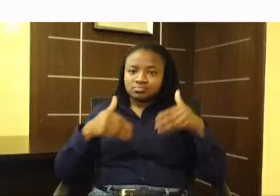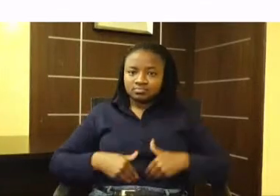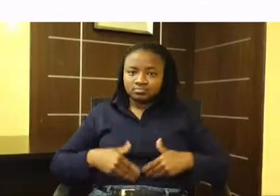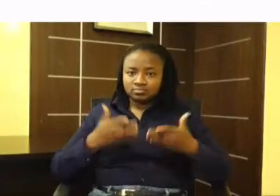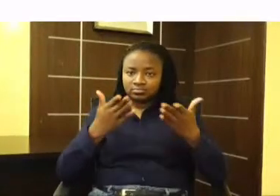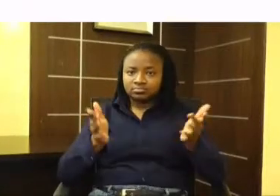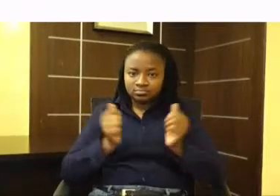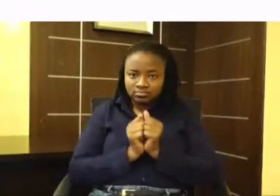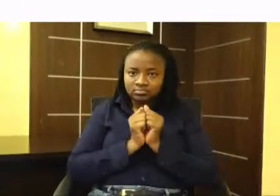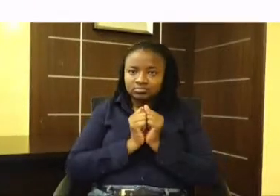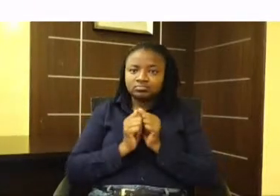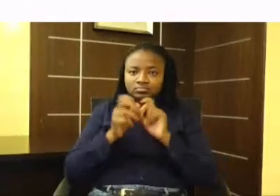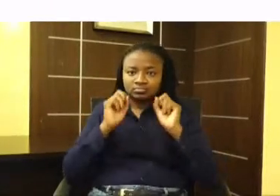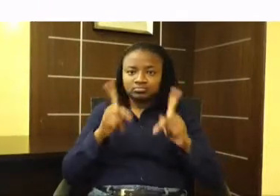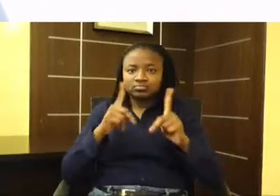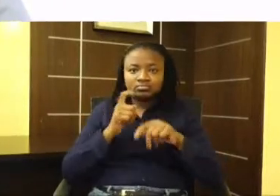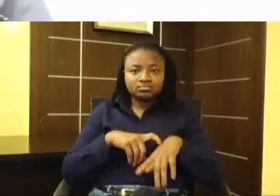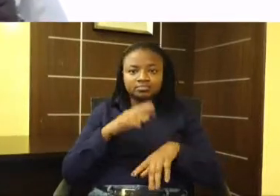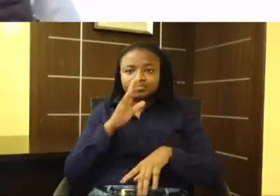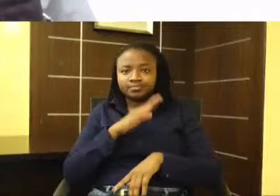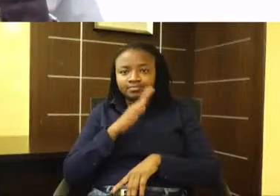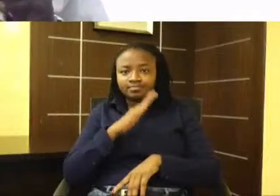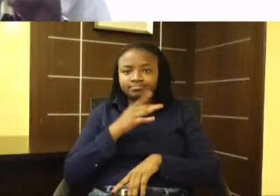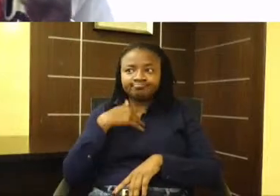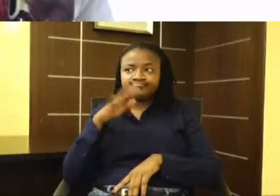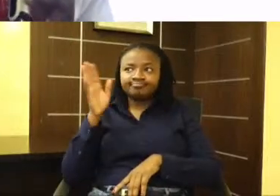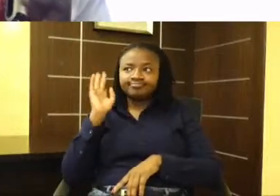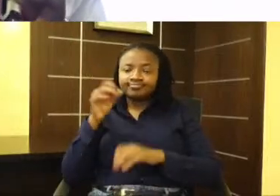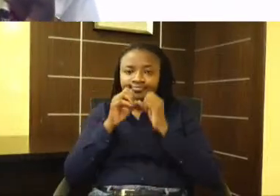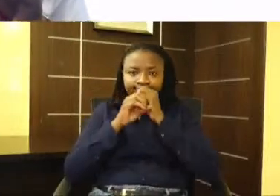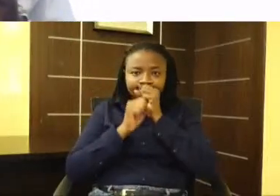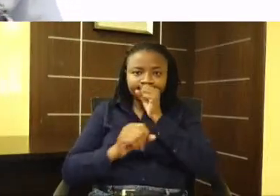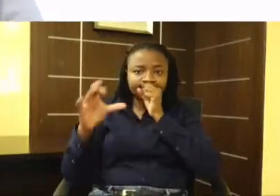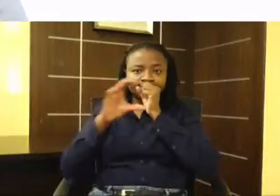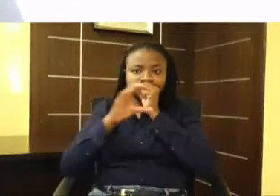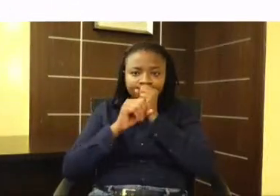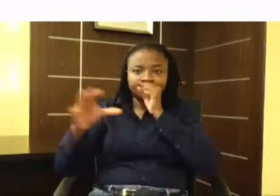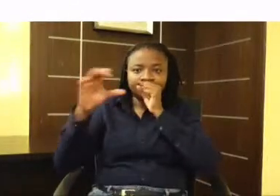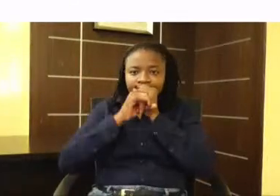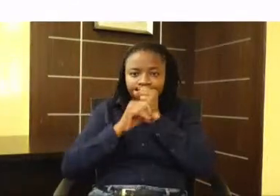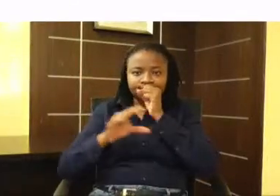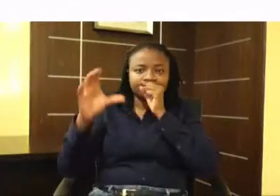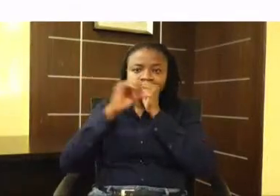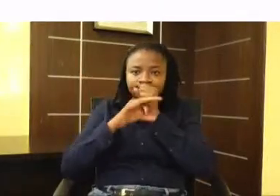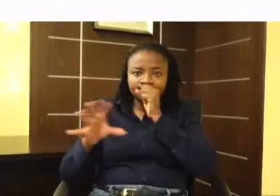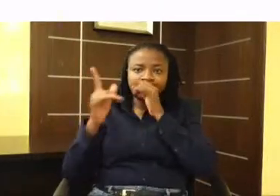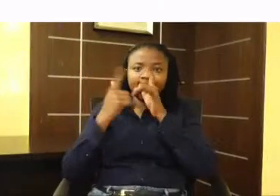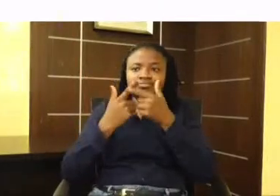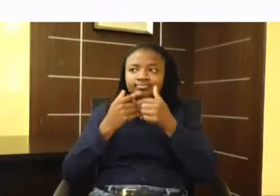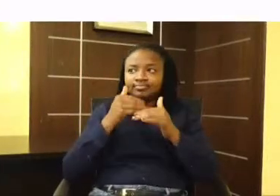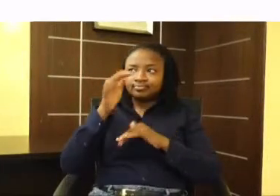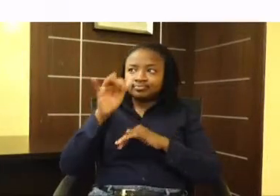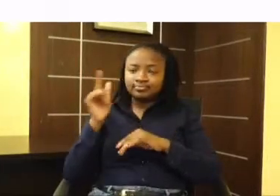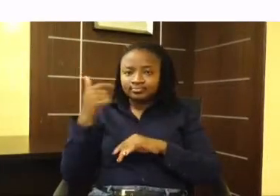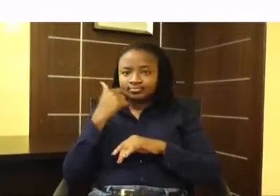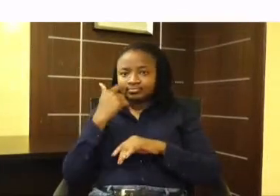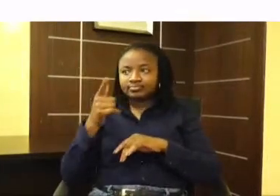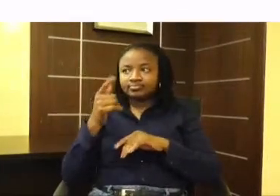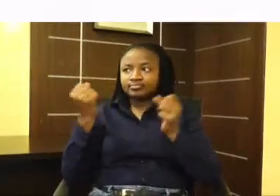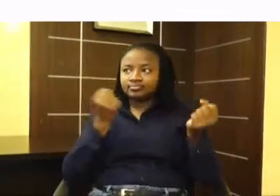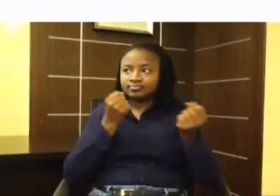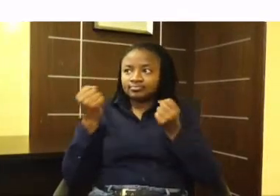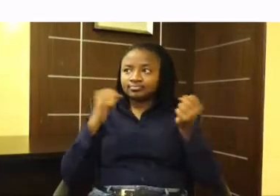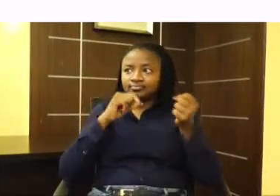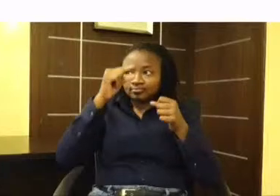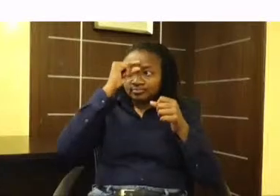are okay. So by afternoon hivi, tukaanza kusikia vuvuzela huko. Tukasikia hizo. Then again, we just told the vehicles za gavazi